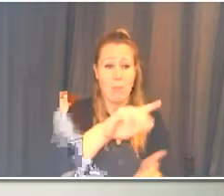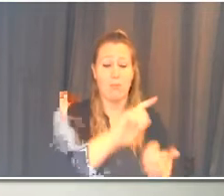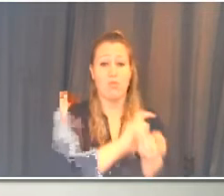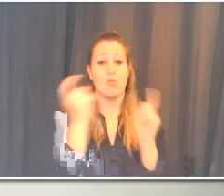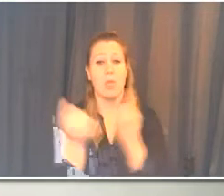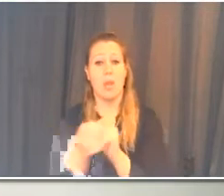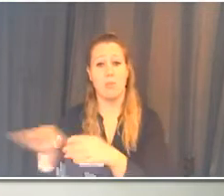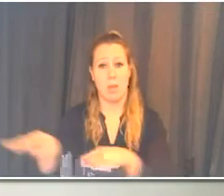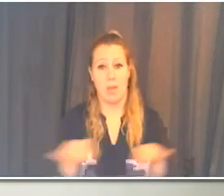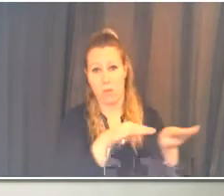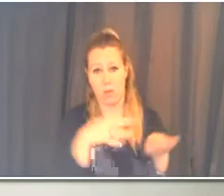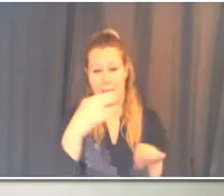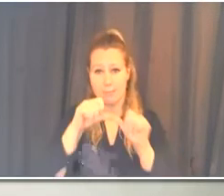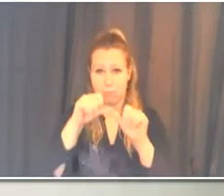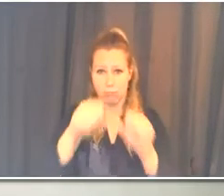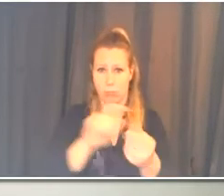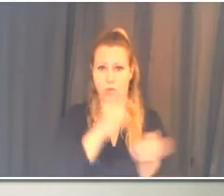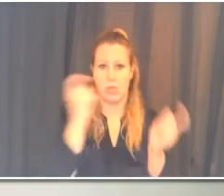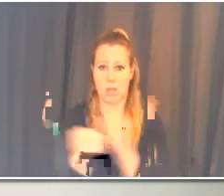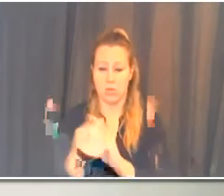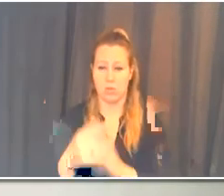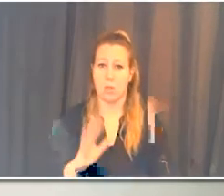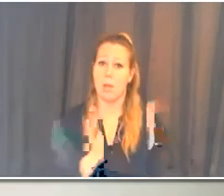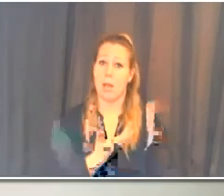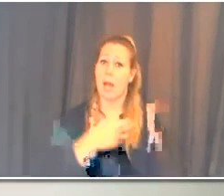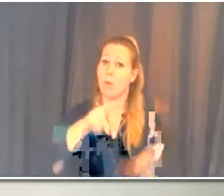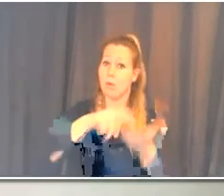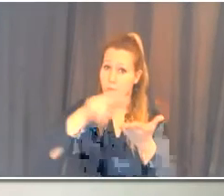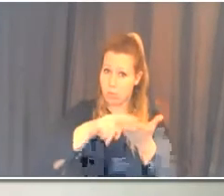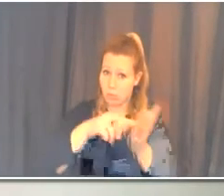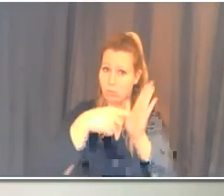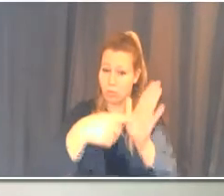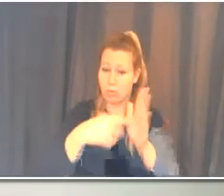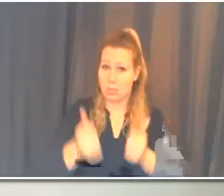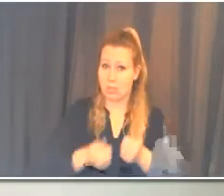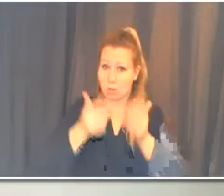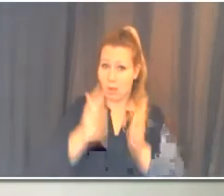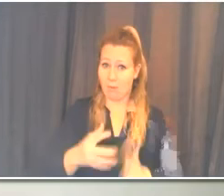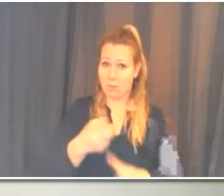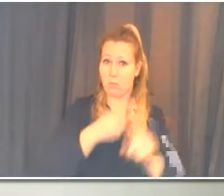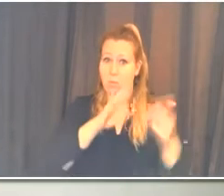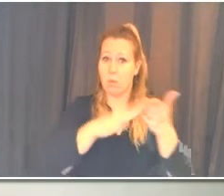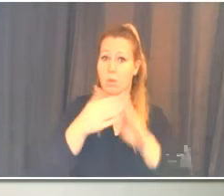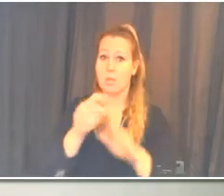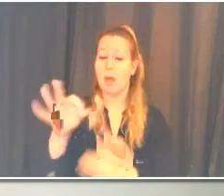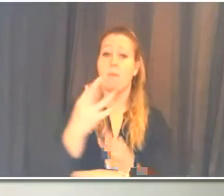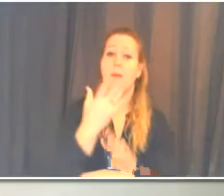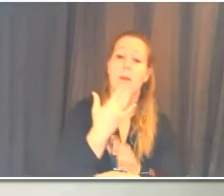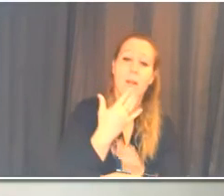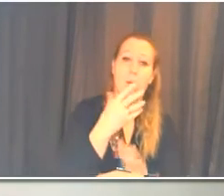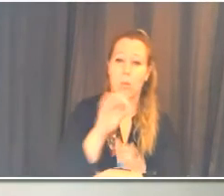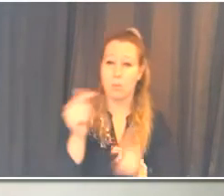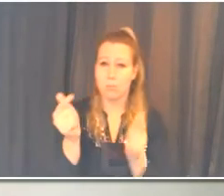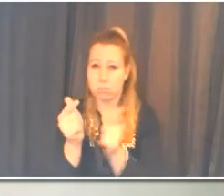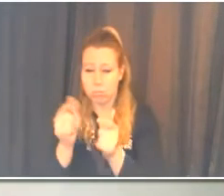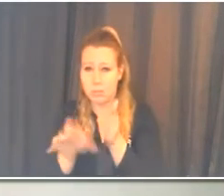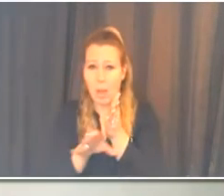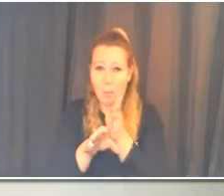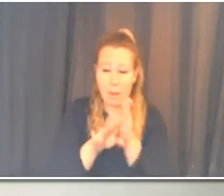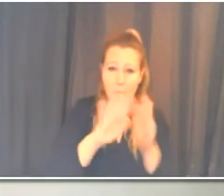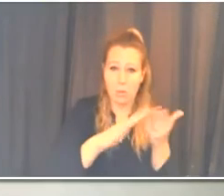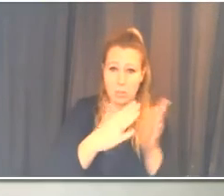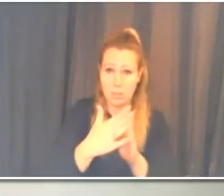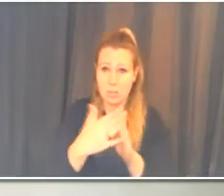they experience participants from communities of color stress the need for interventions outside the criminal legal system that would not jeopardize their Partners or